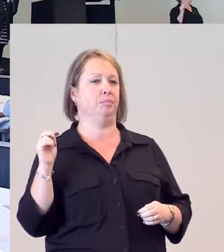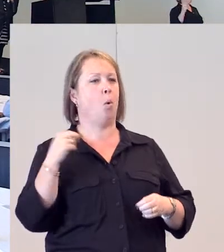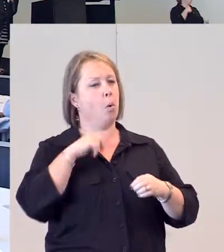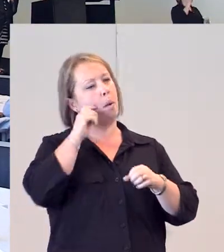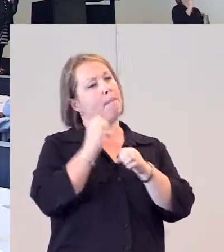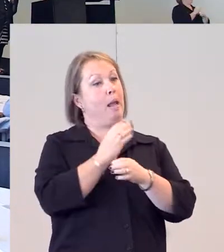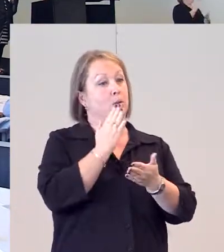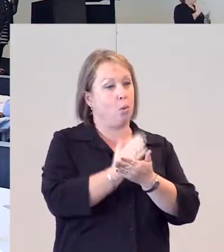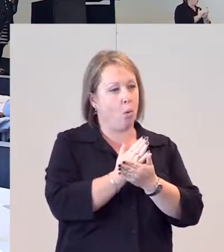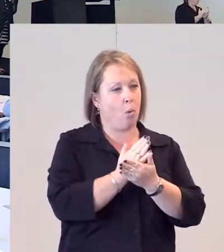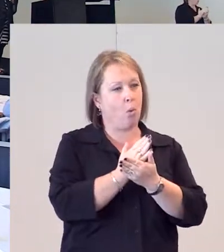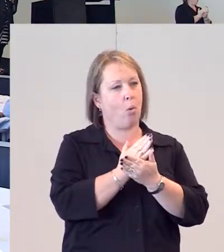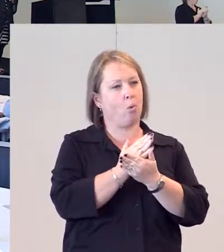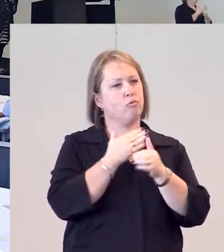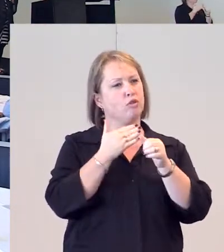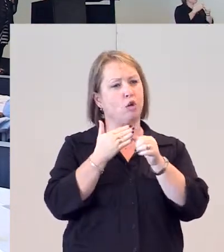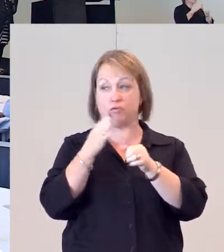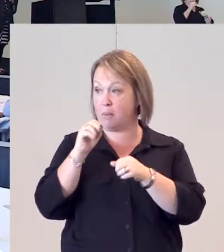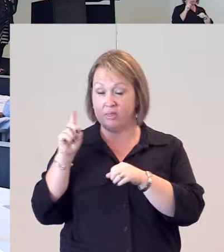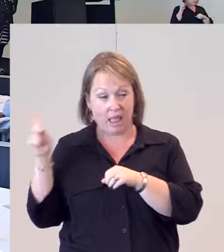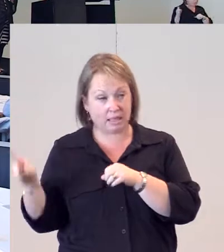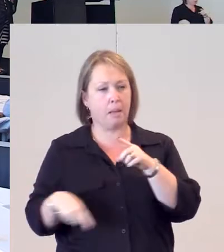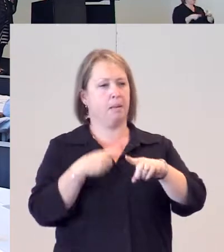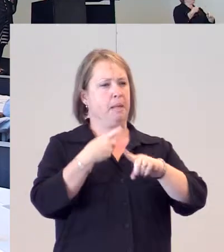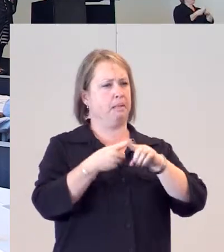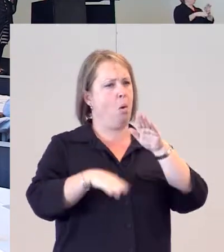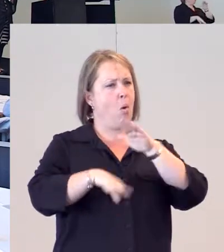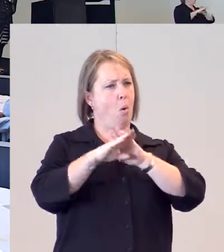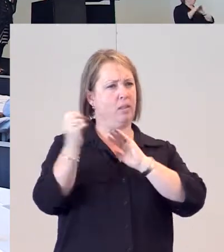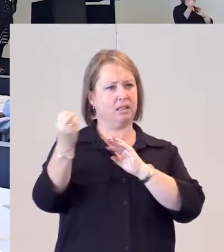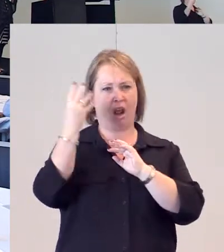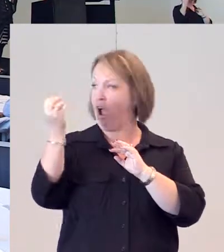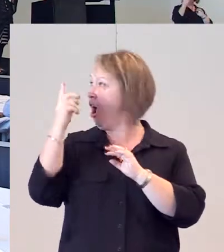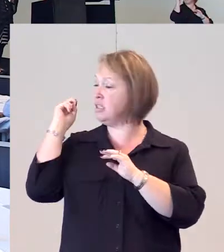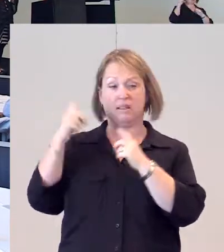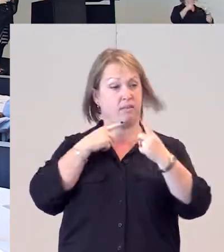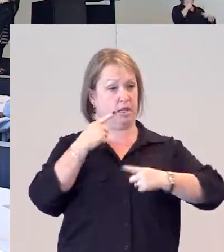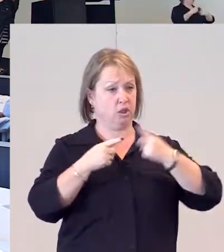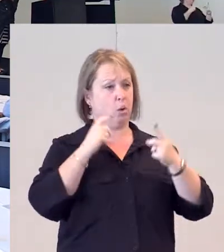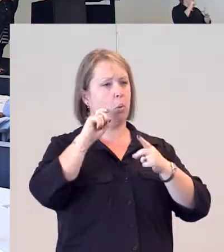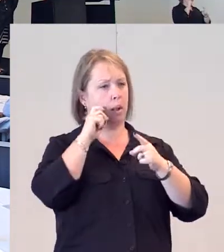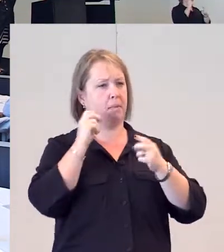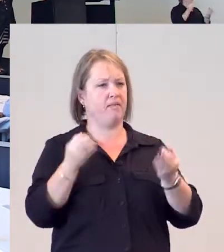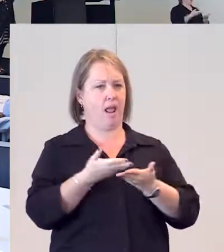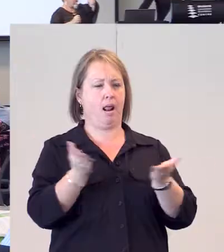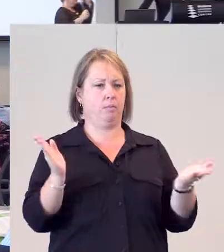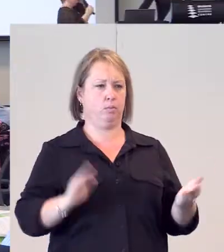the results of that, plus all of the slides and the information will be available to you.